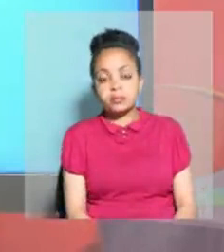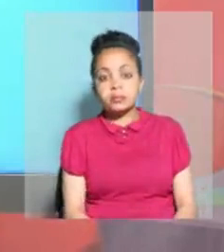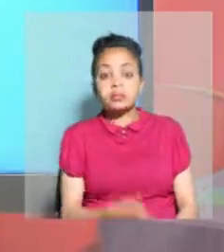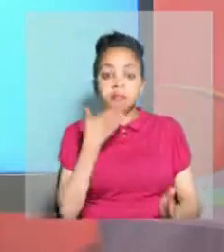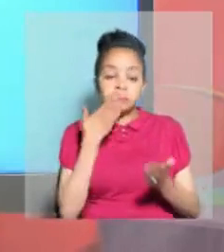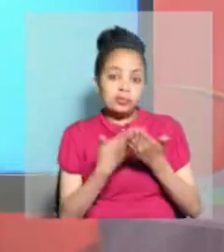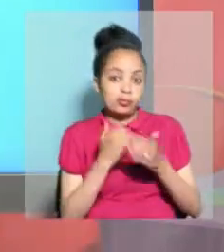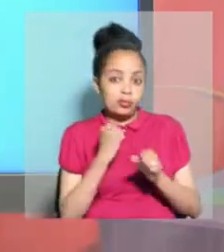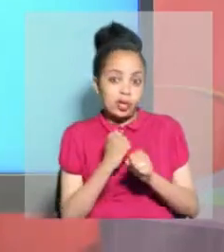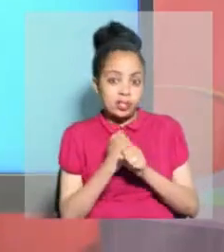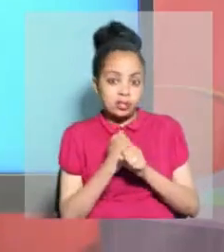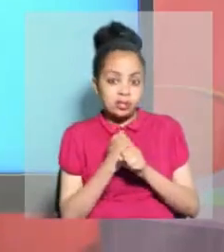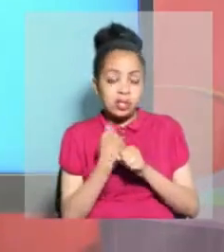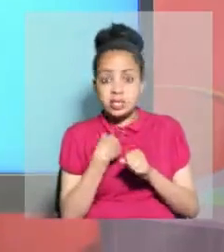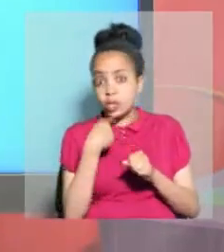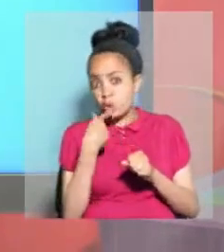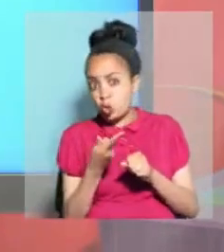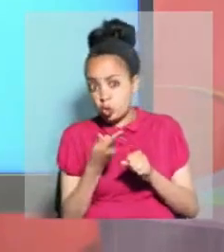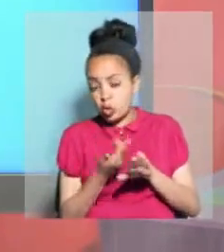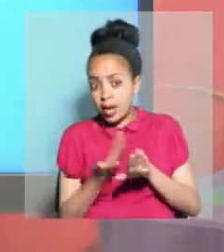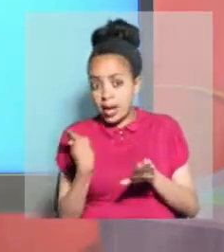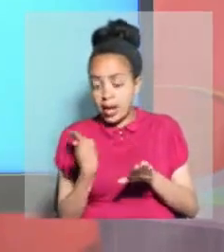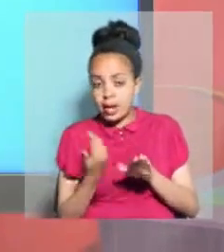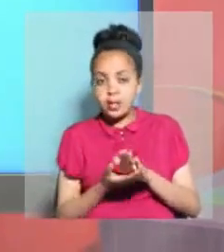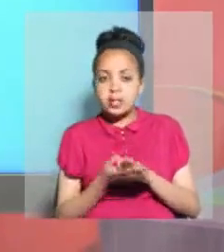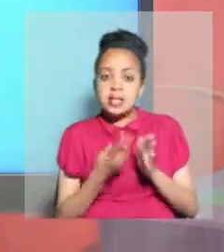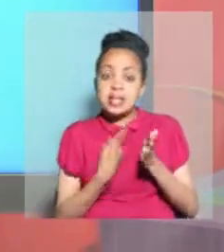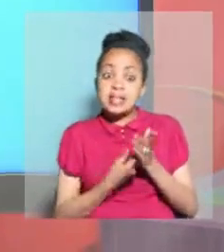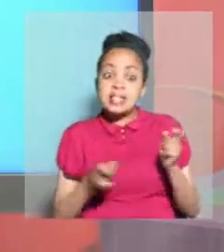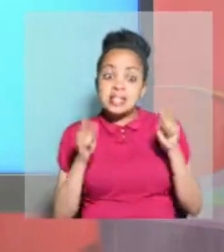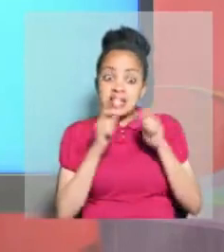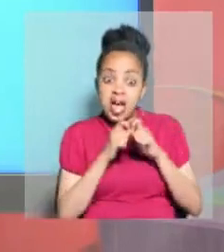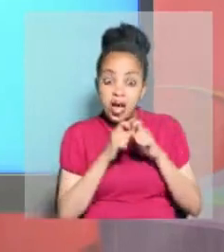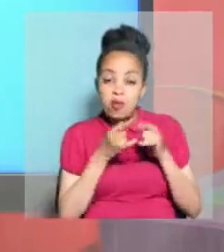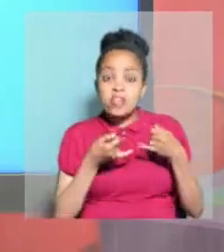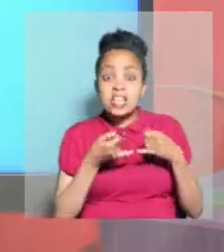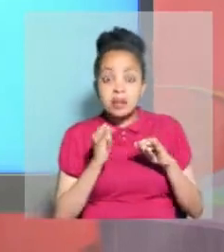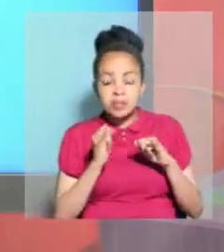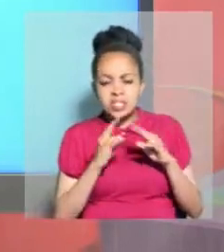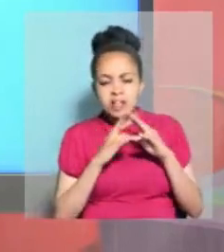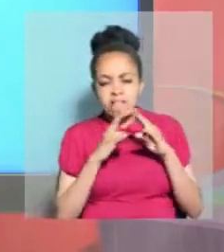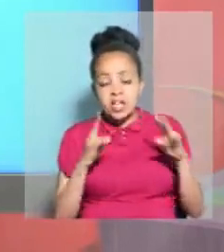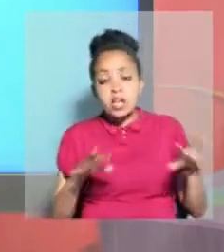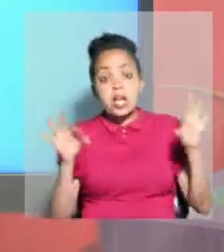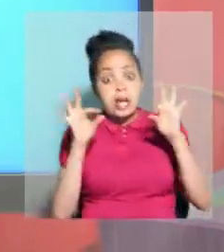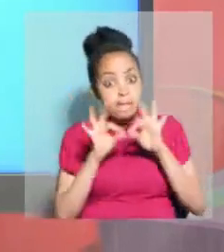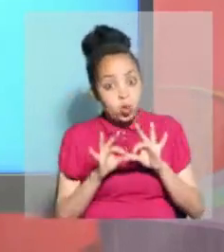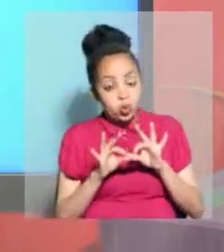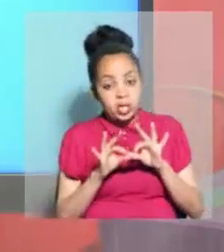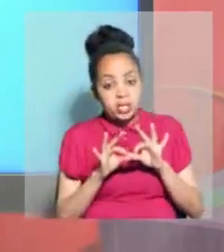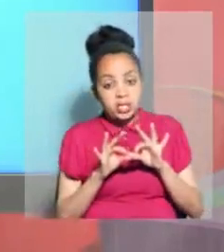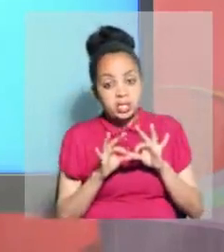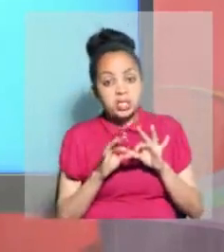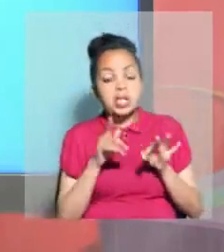Well done. As I told you earlier, this type of inhibition is very important